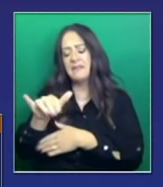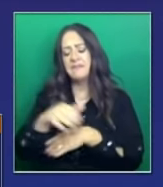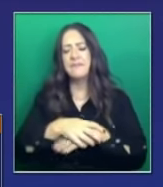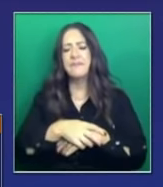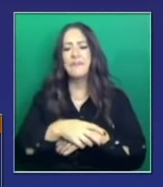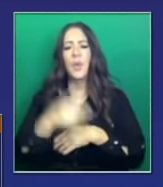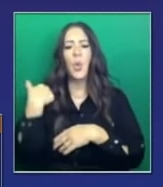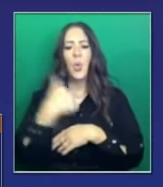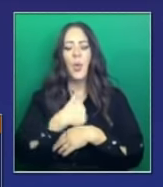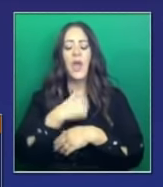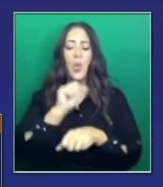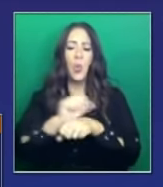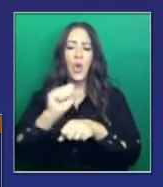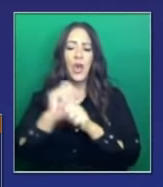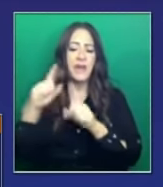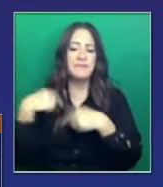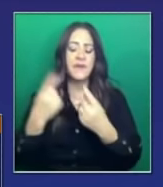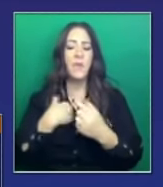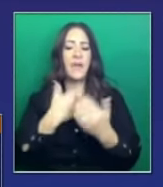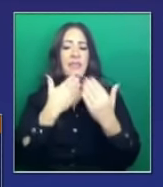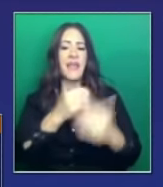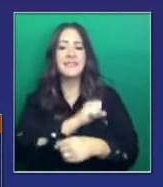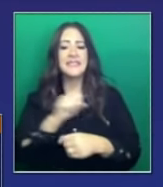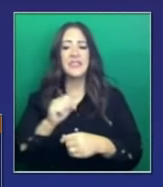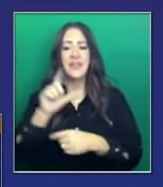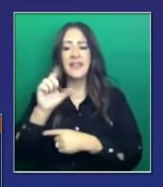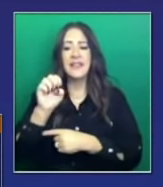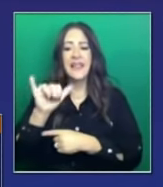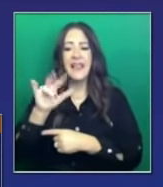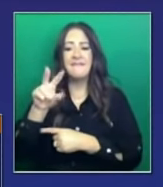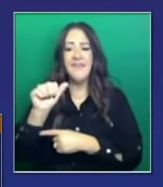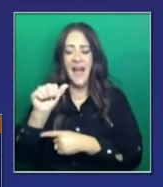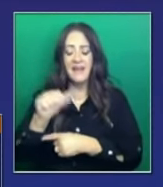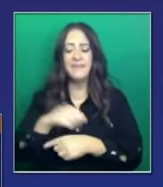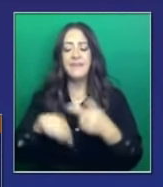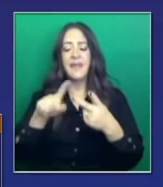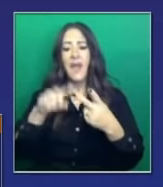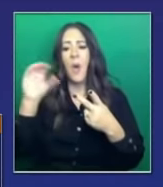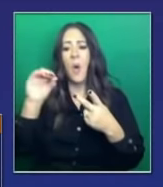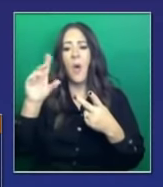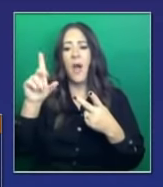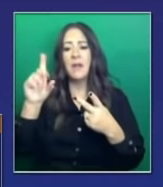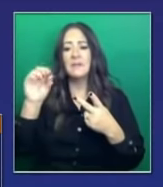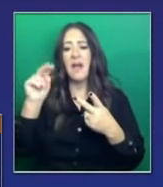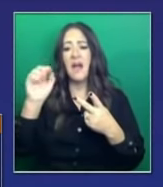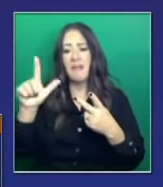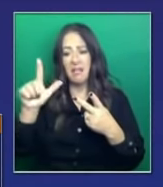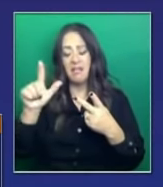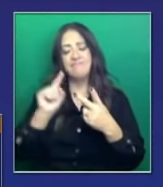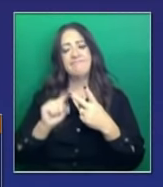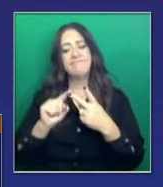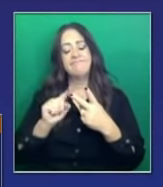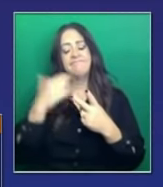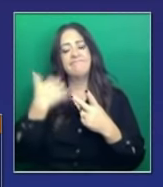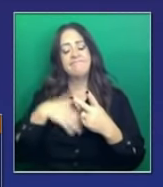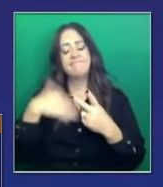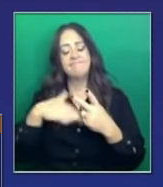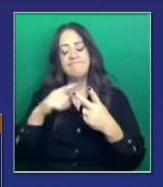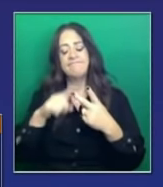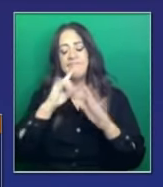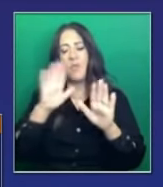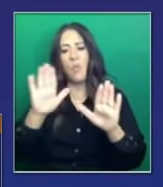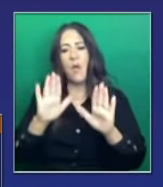Senator Leyva. I want to thank Assemblymember O'Donnell in particular, who have been just spectacular